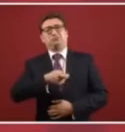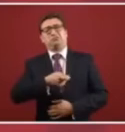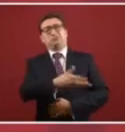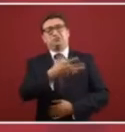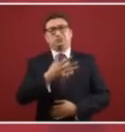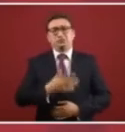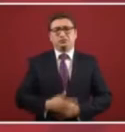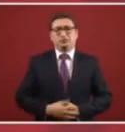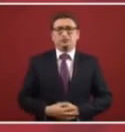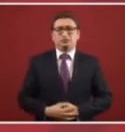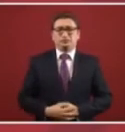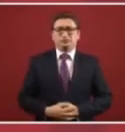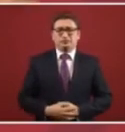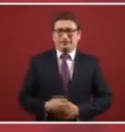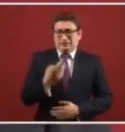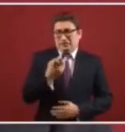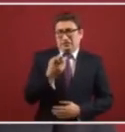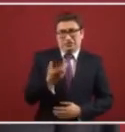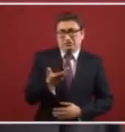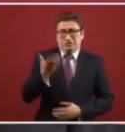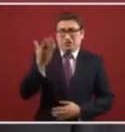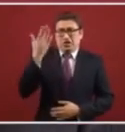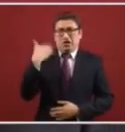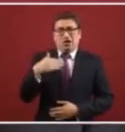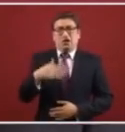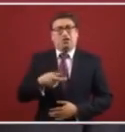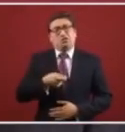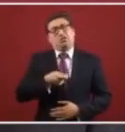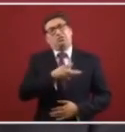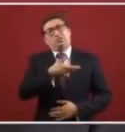that. Eso fue lo que hicieron, acuñar